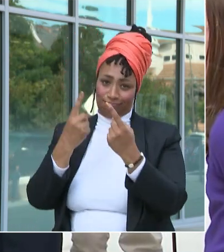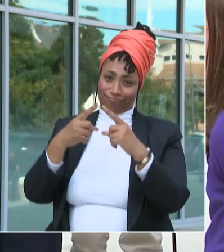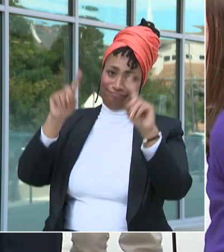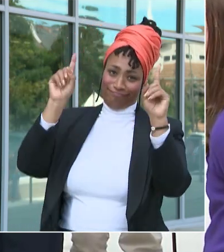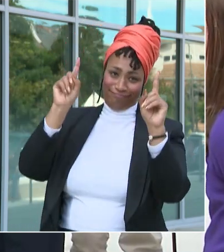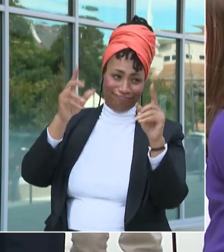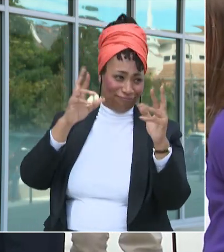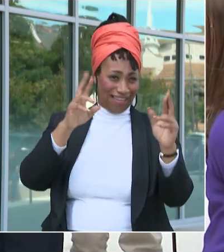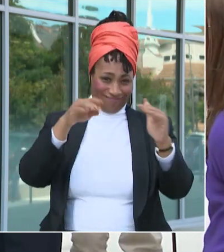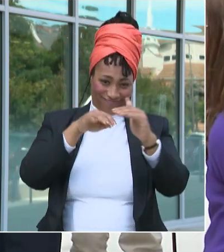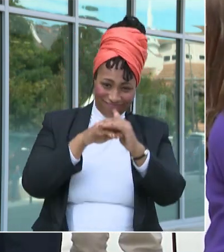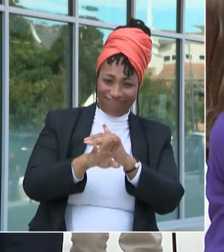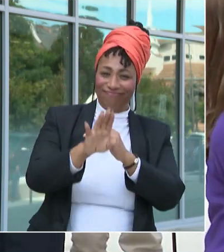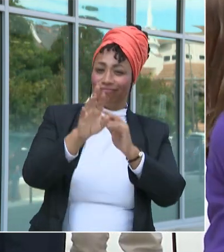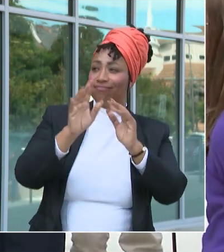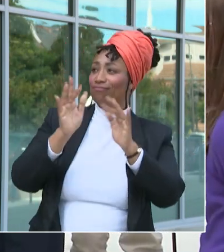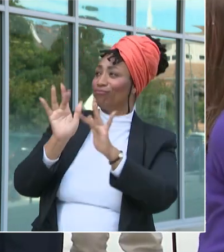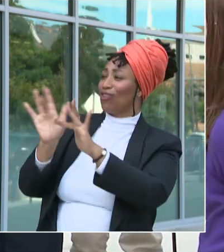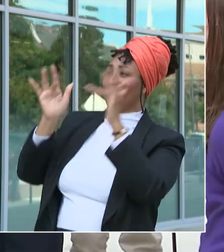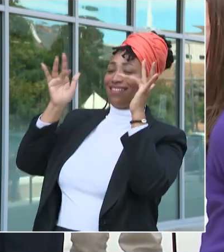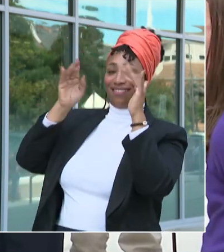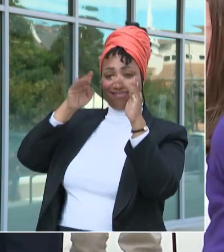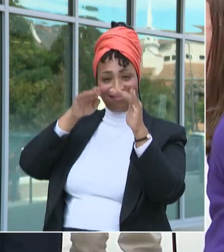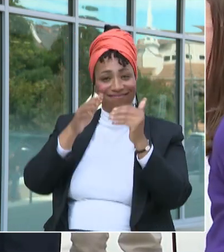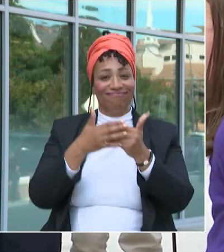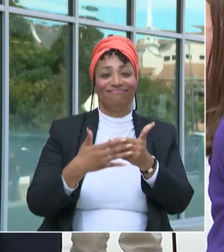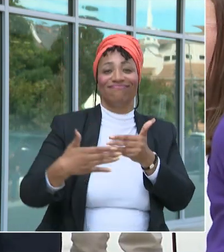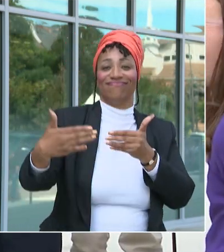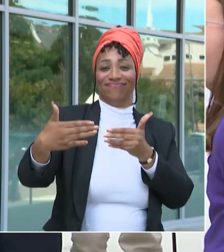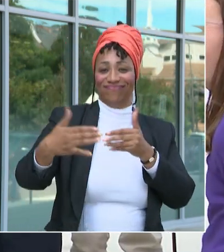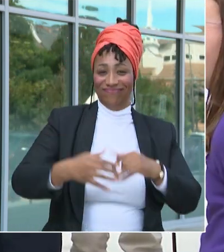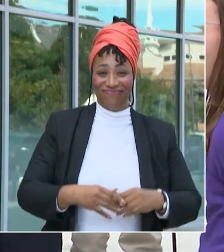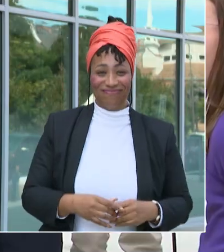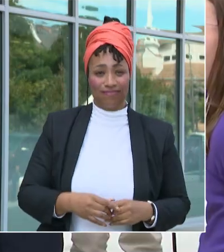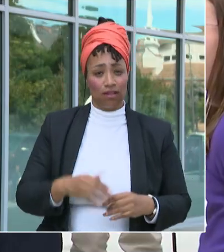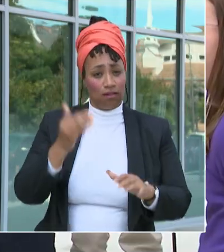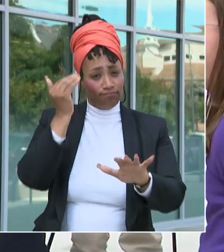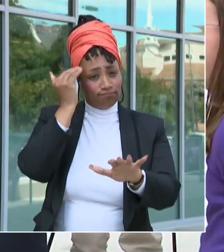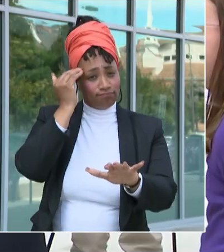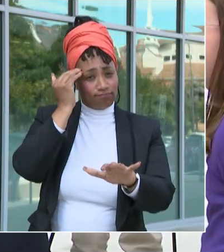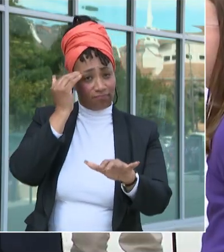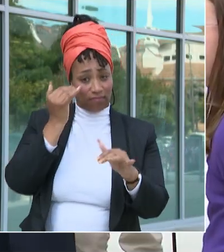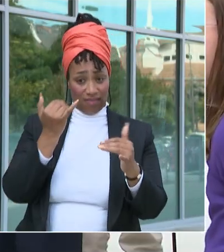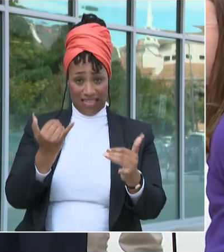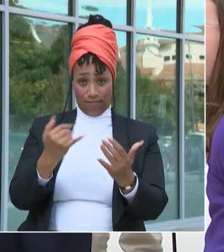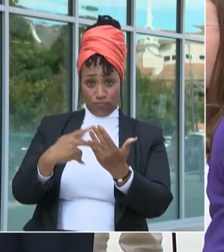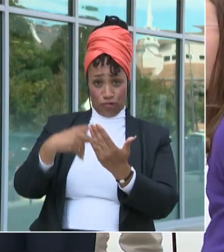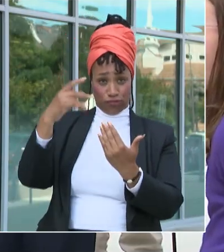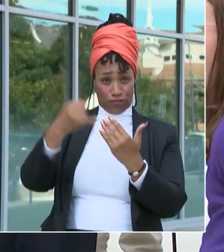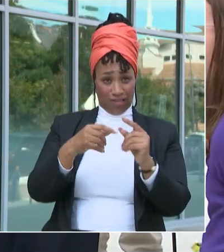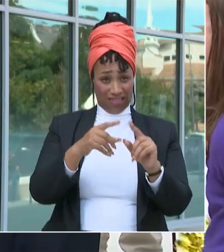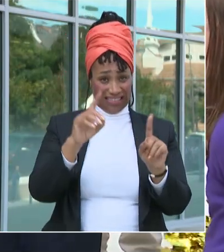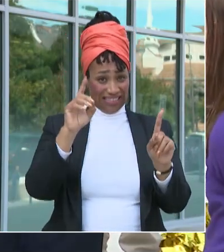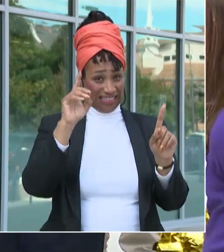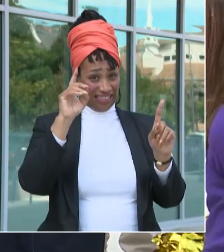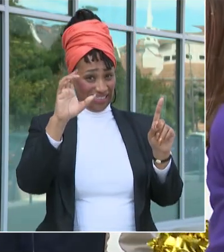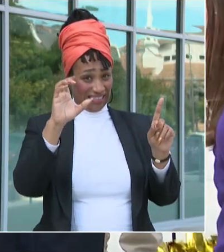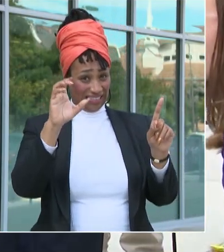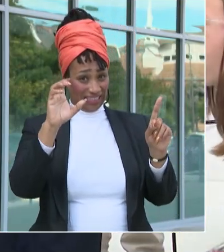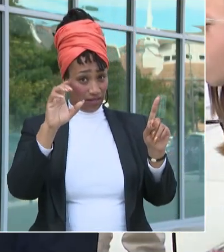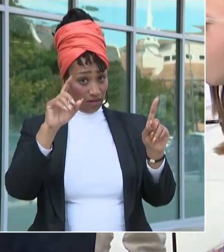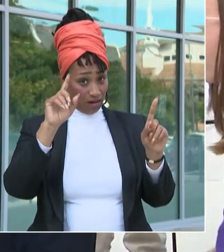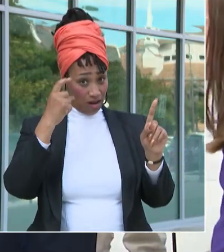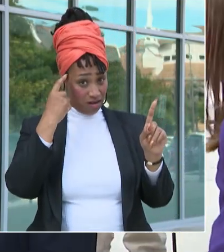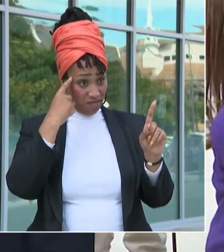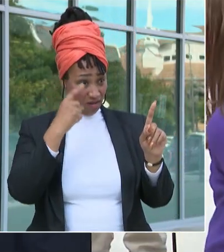this week. It is important to note that this project was not just the work of district government. This building is here because of the input and the hard